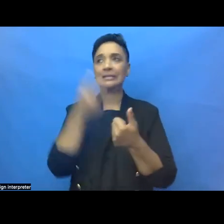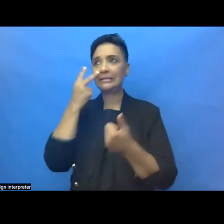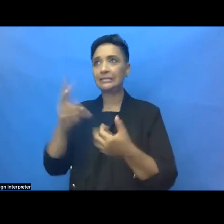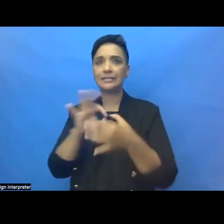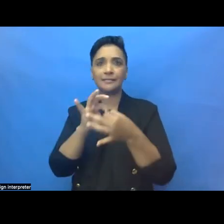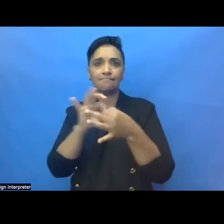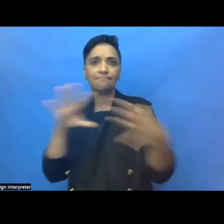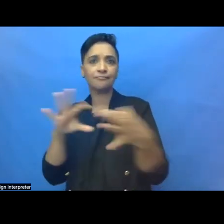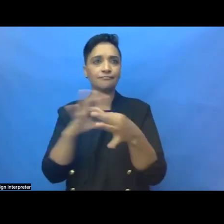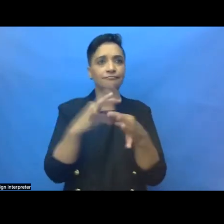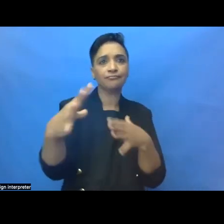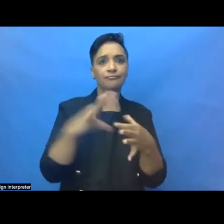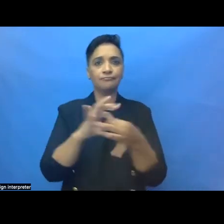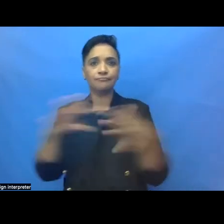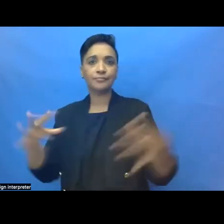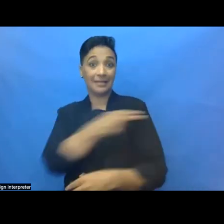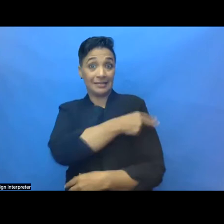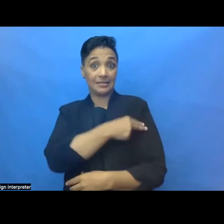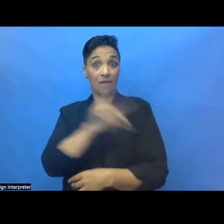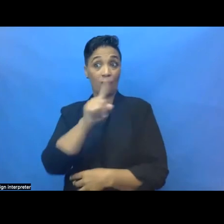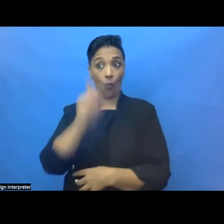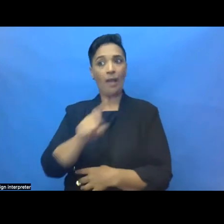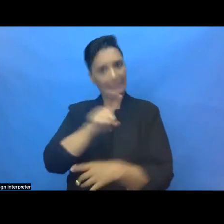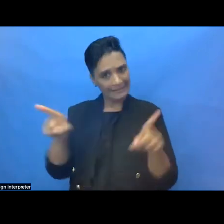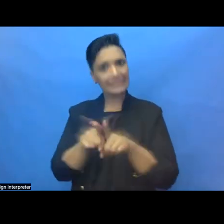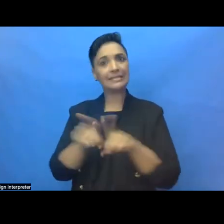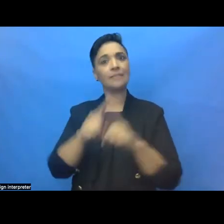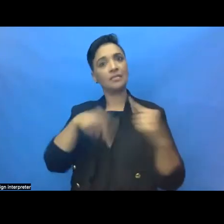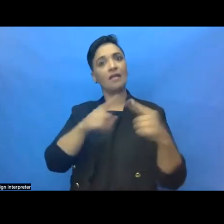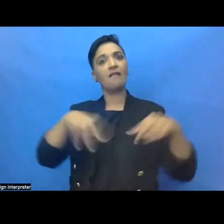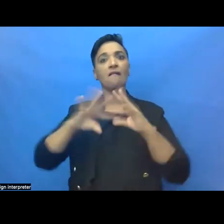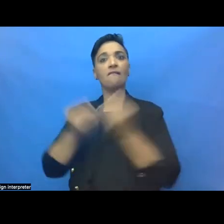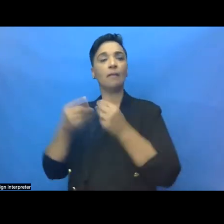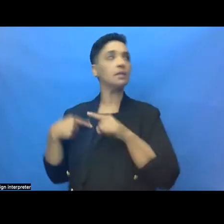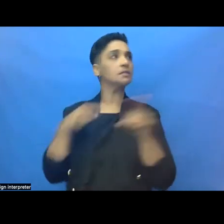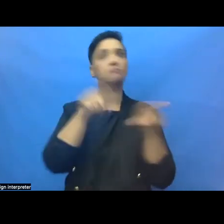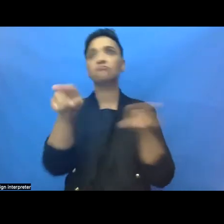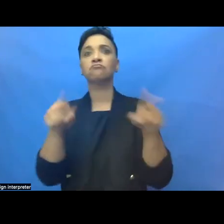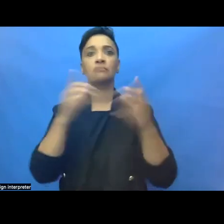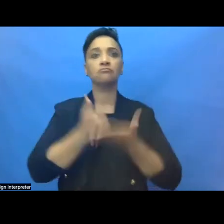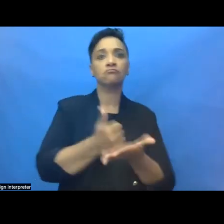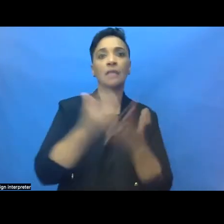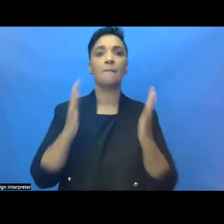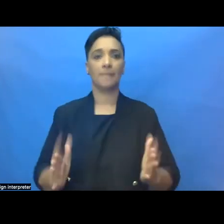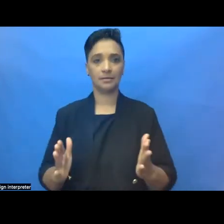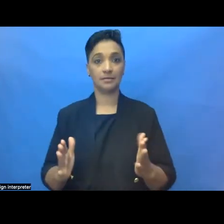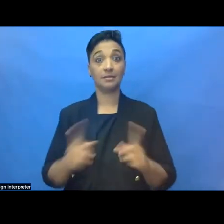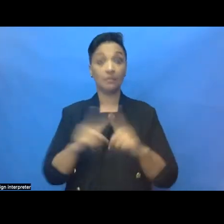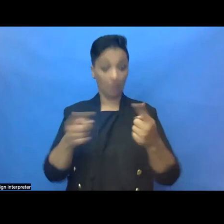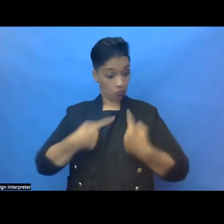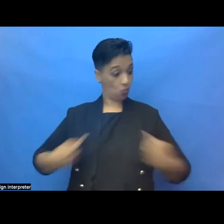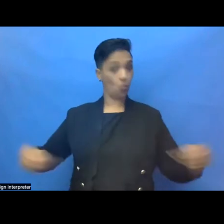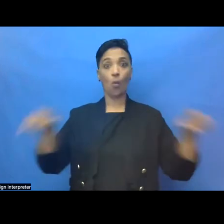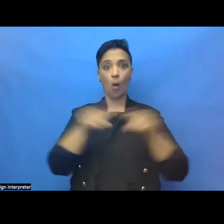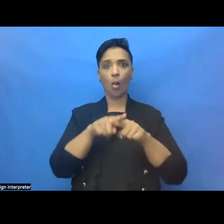staff, because the staff also had families that they had to get back to. So that all of us who